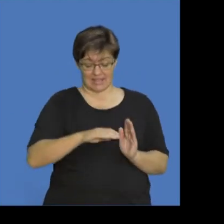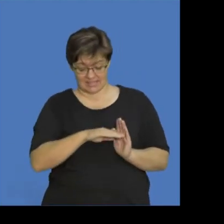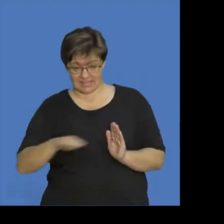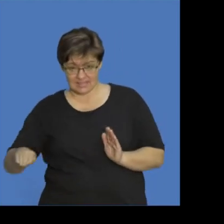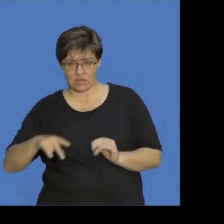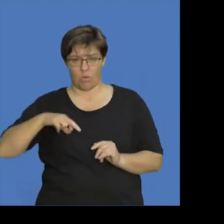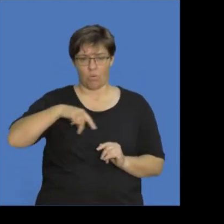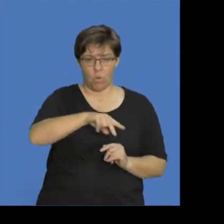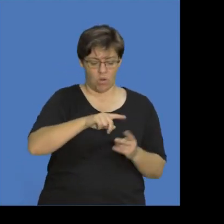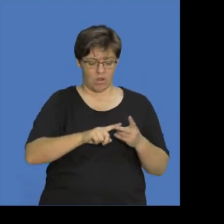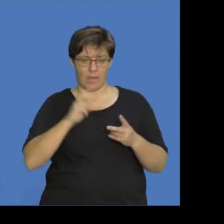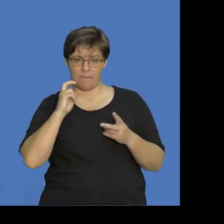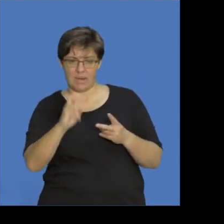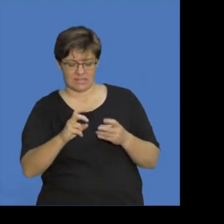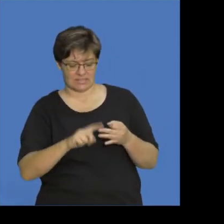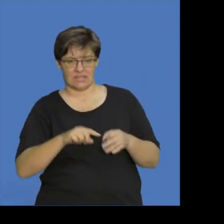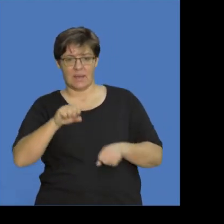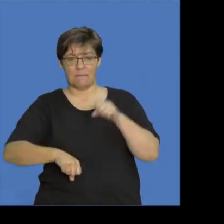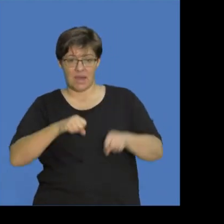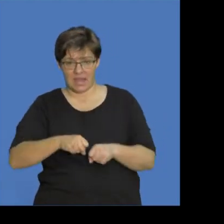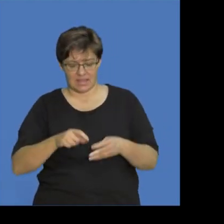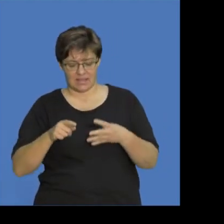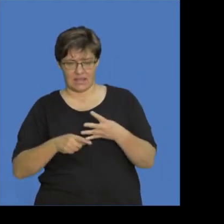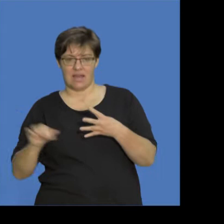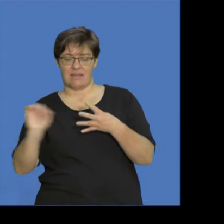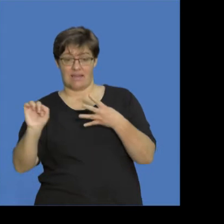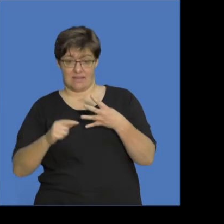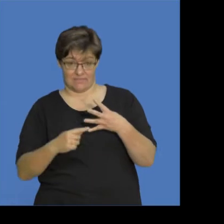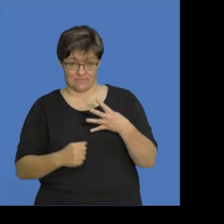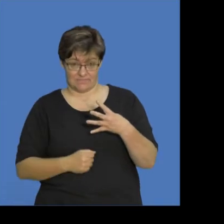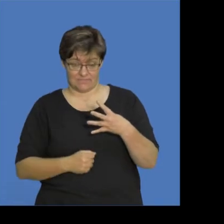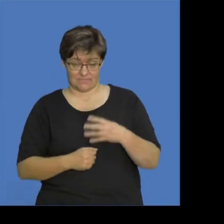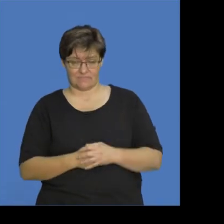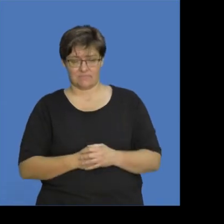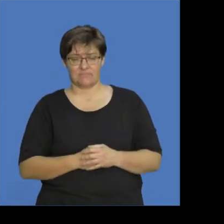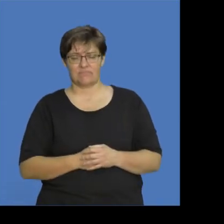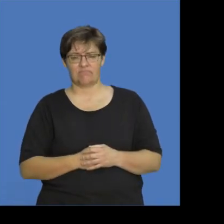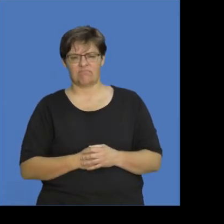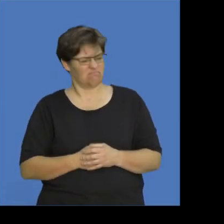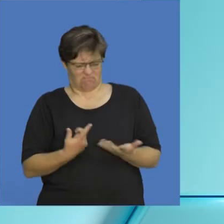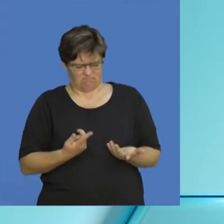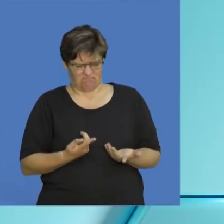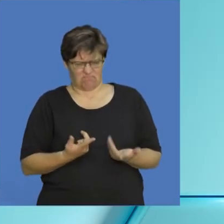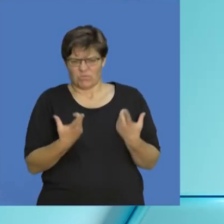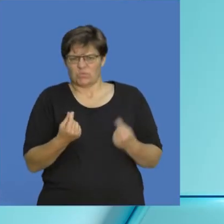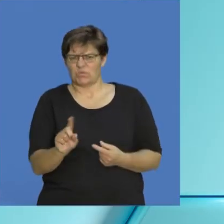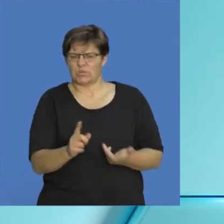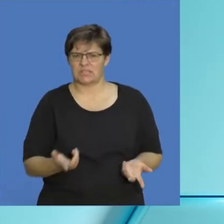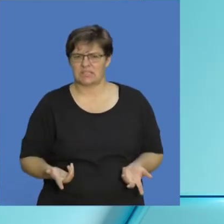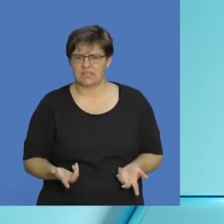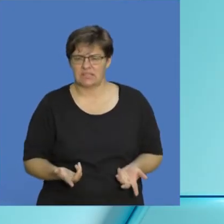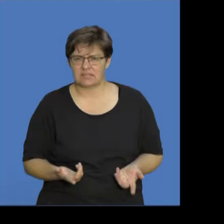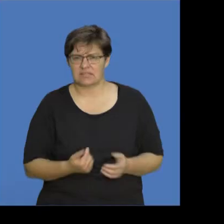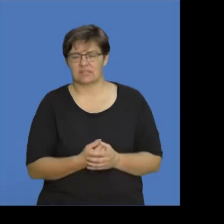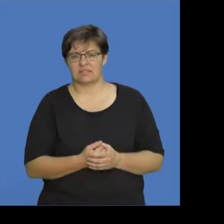walk, bus, bike, and car. Okay. What are you going to do with this? So we